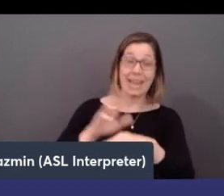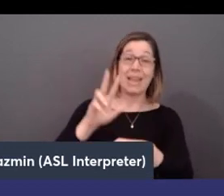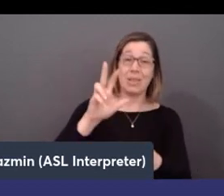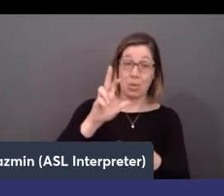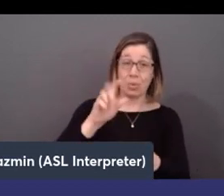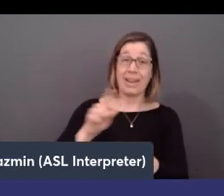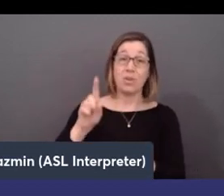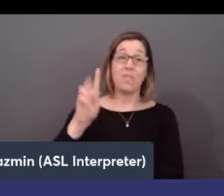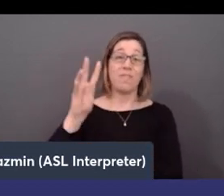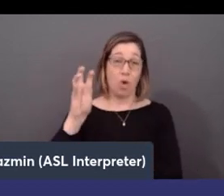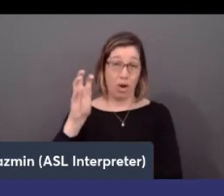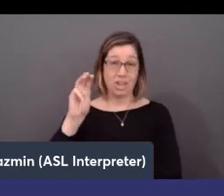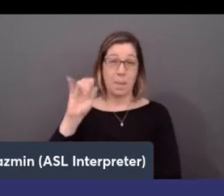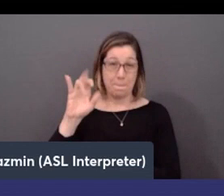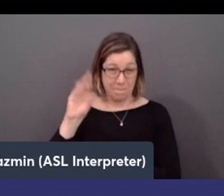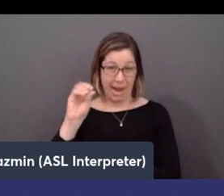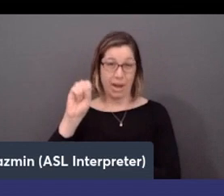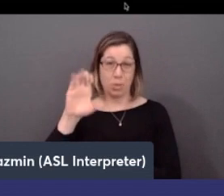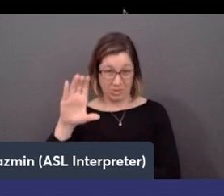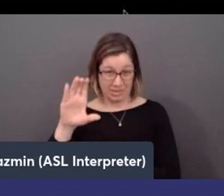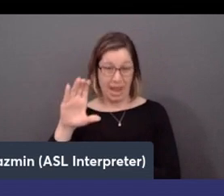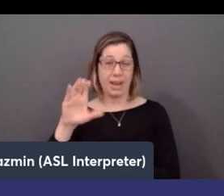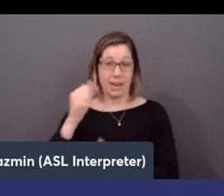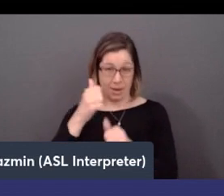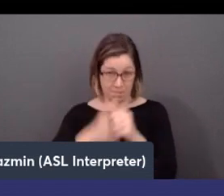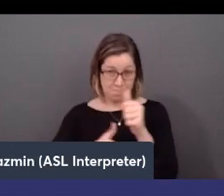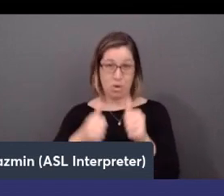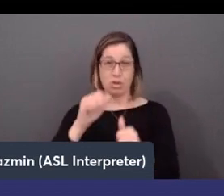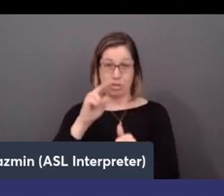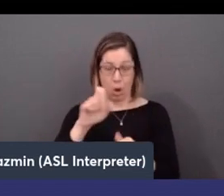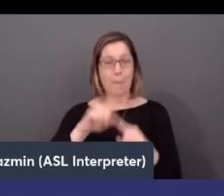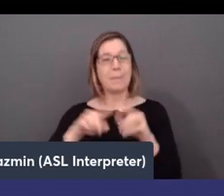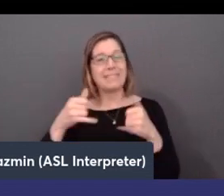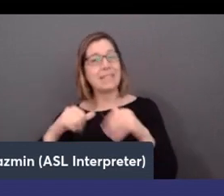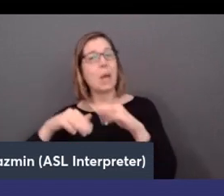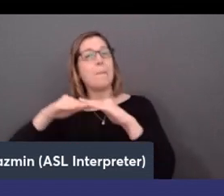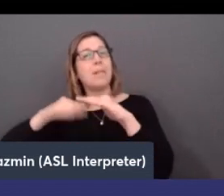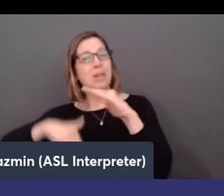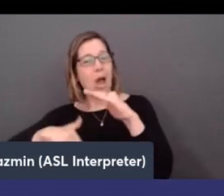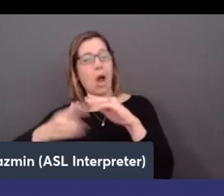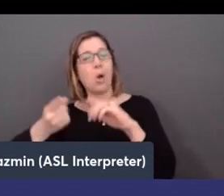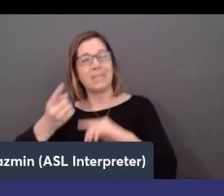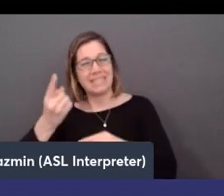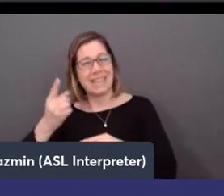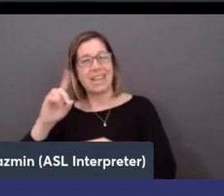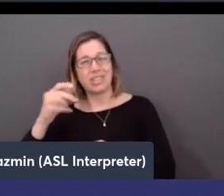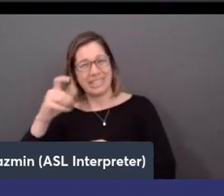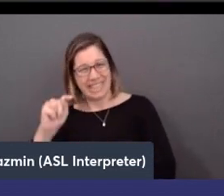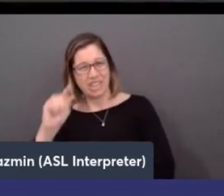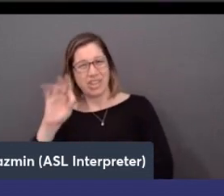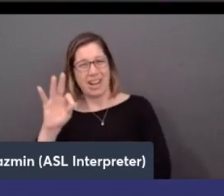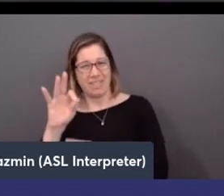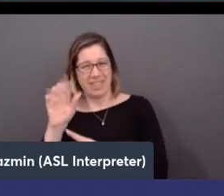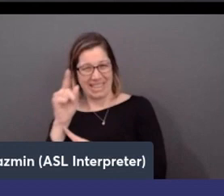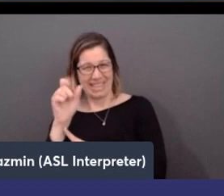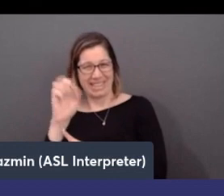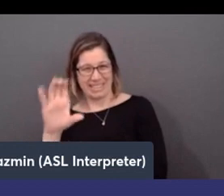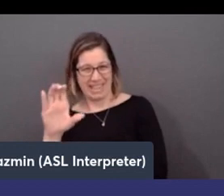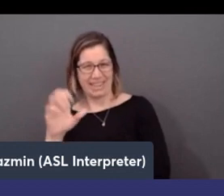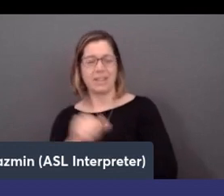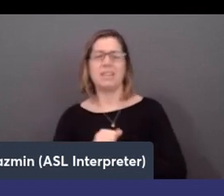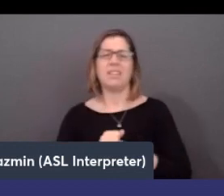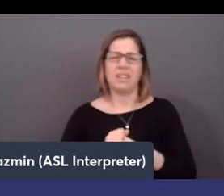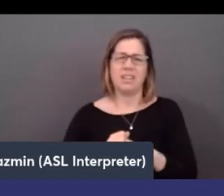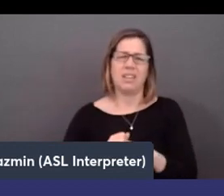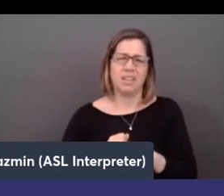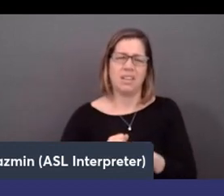request, but still below the single digit millisecond. I So love it. So this, when I was checking this